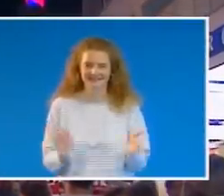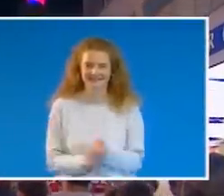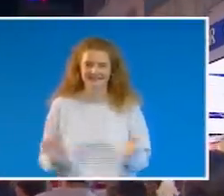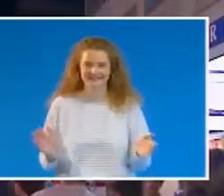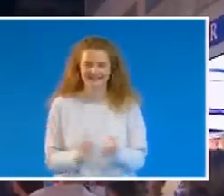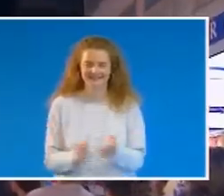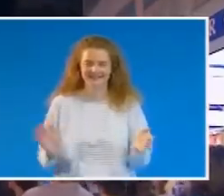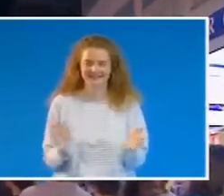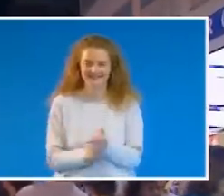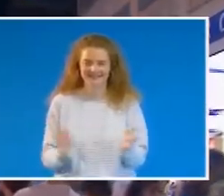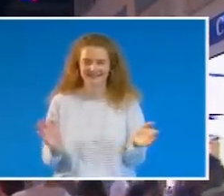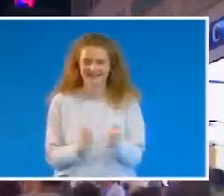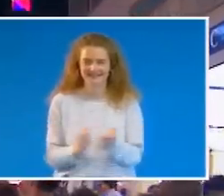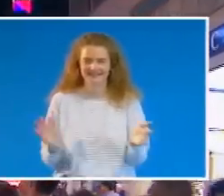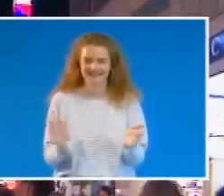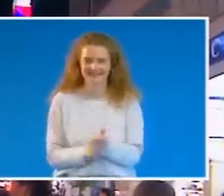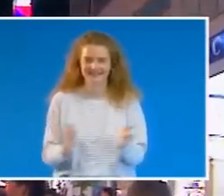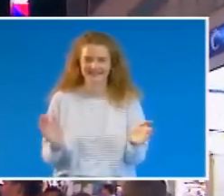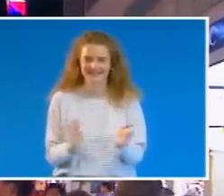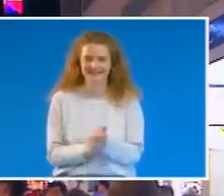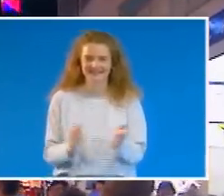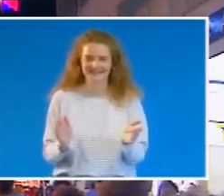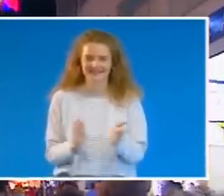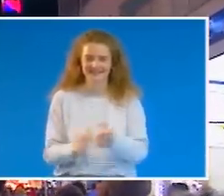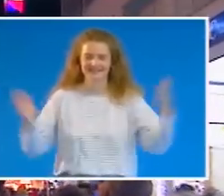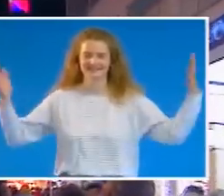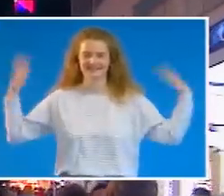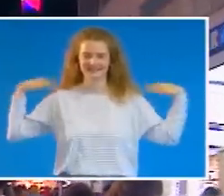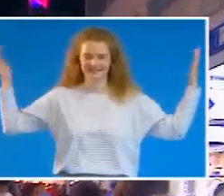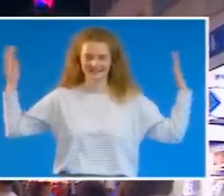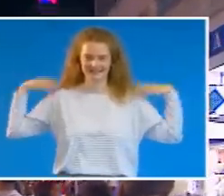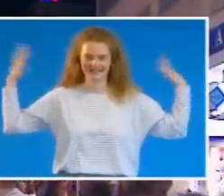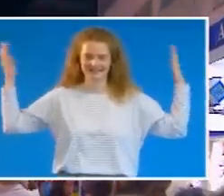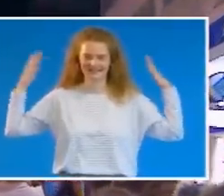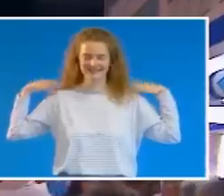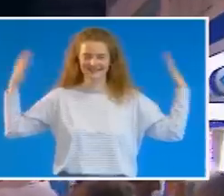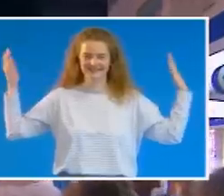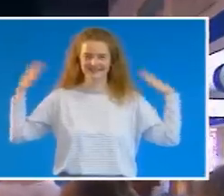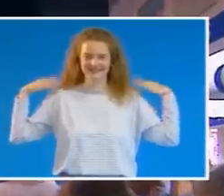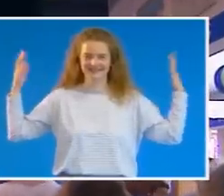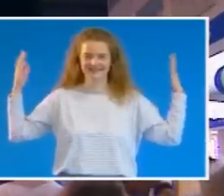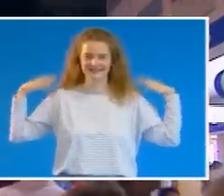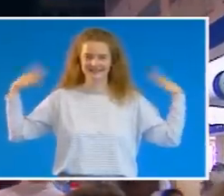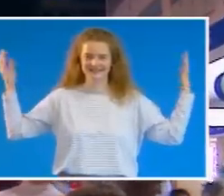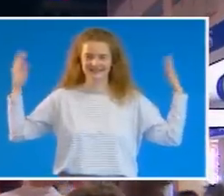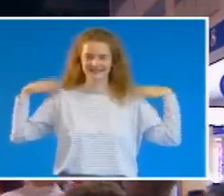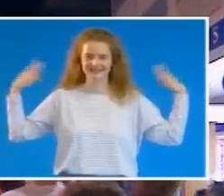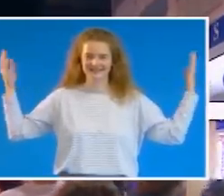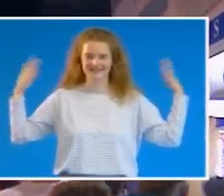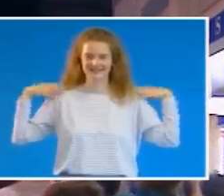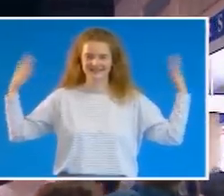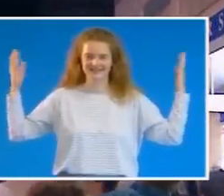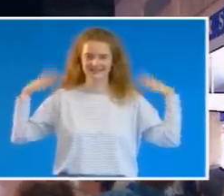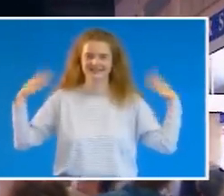Clap your hands, clap your hands, clap them just like me. Touch your shoulders, touch your shoulders, touch them